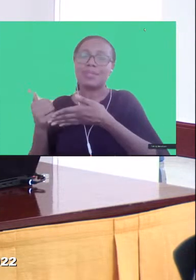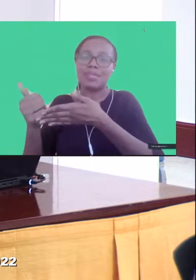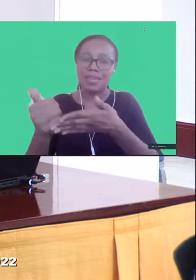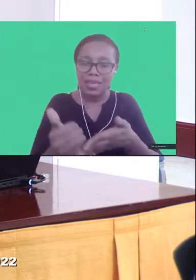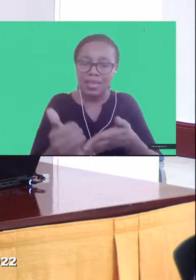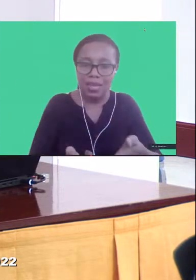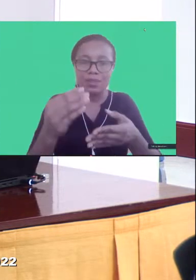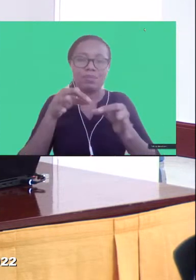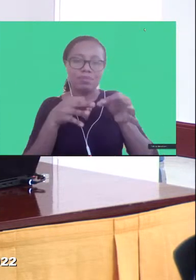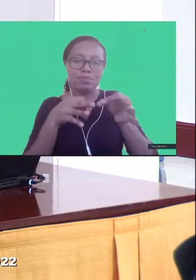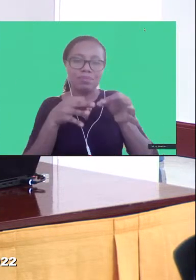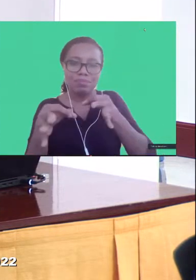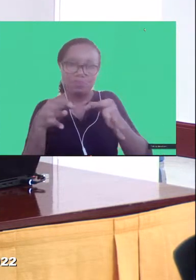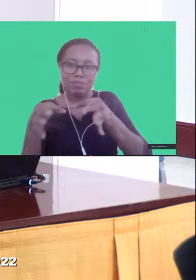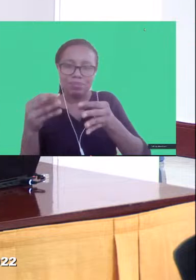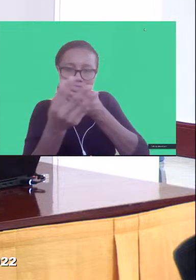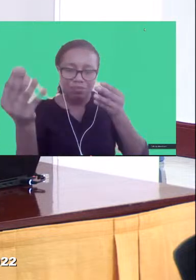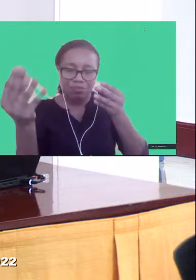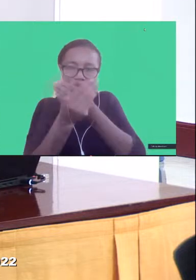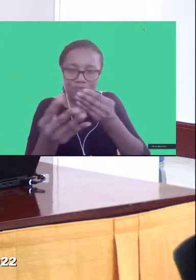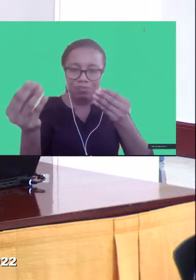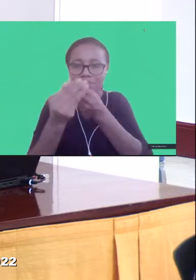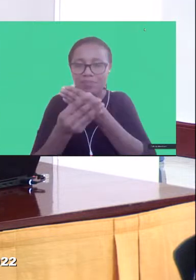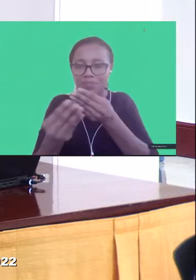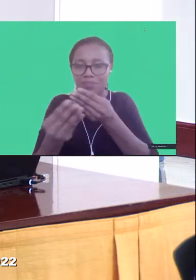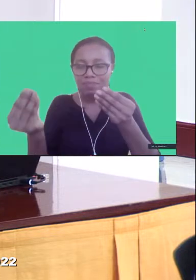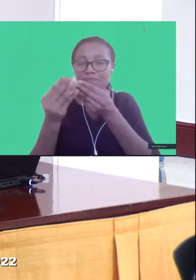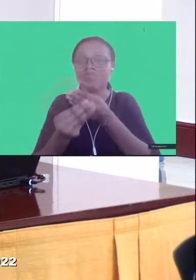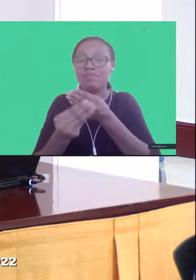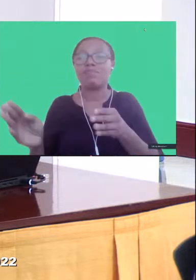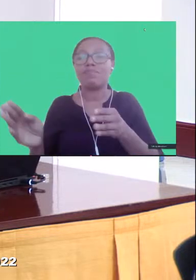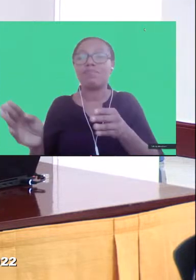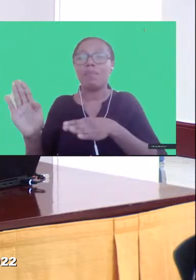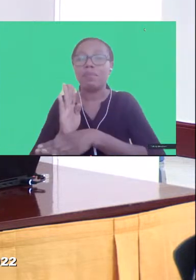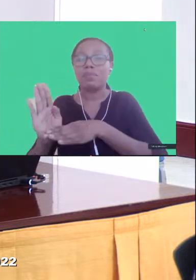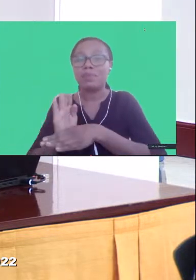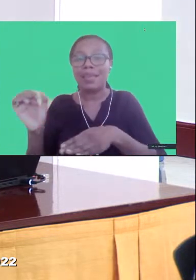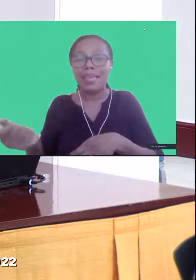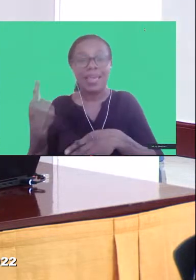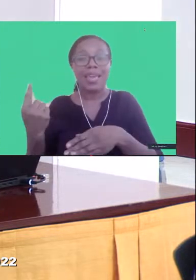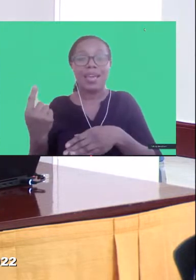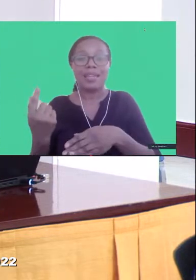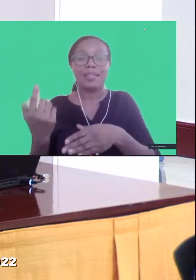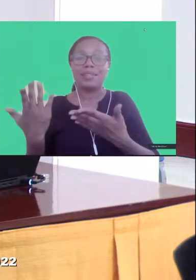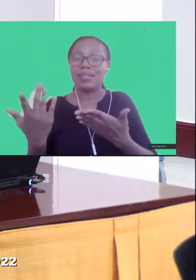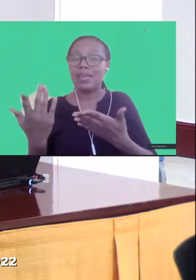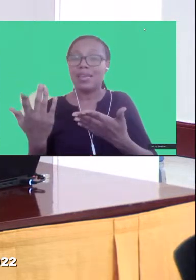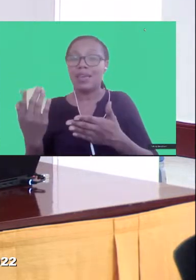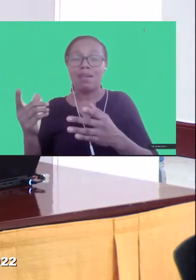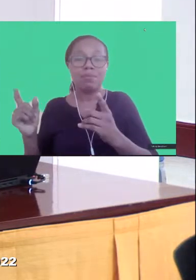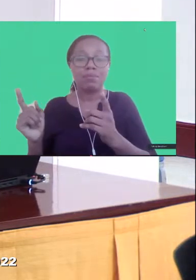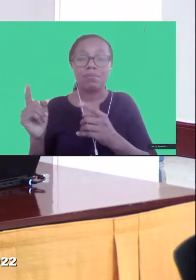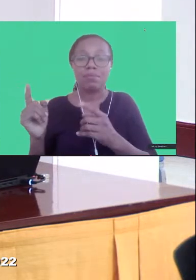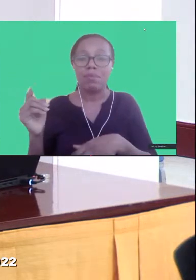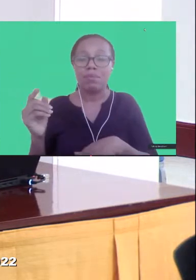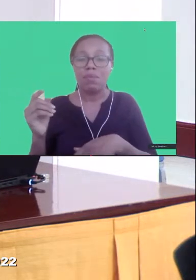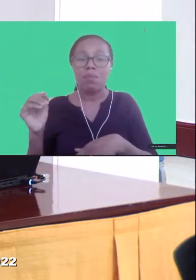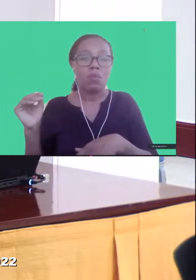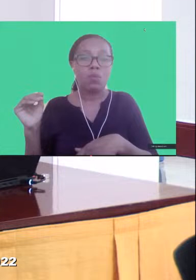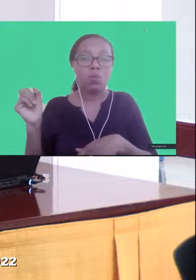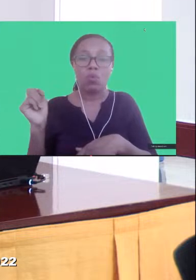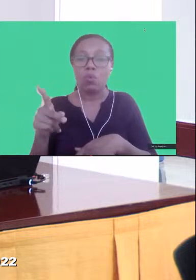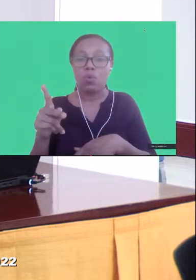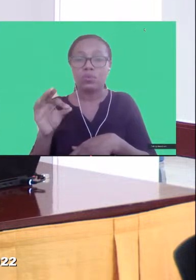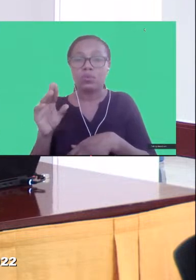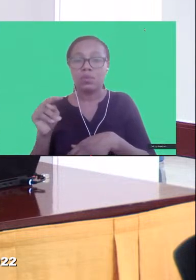to the fund. The fund would not only allow businesses to do their retrofits, their renewable energy and energy efficiency retrofits, but